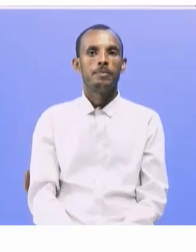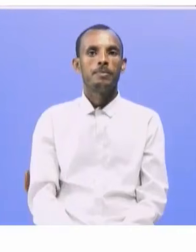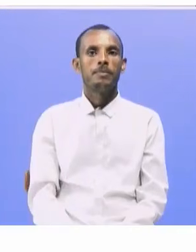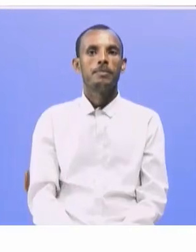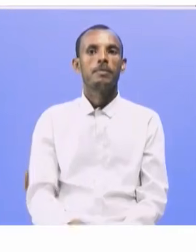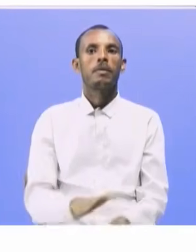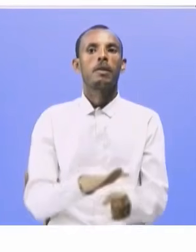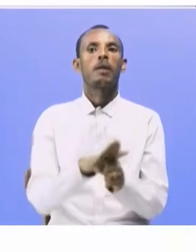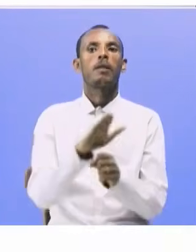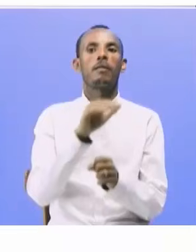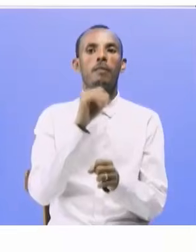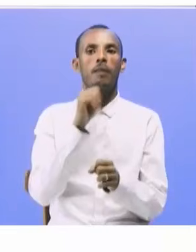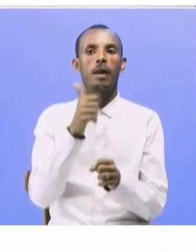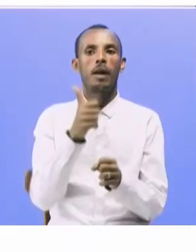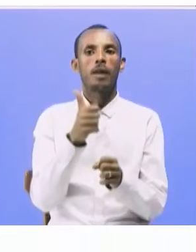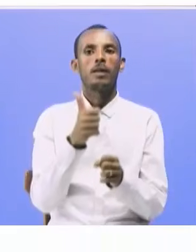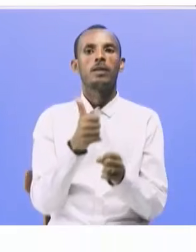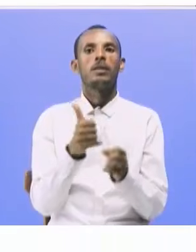infinite,